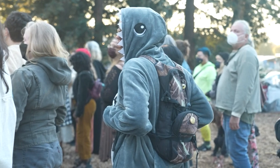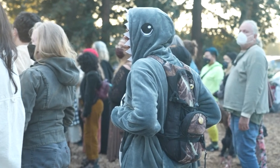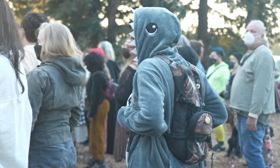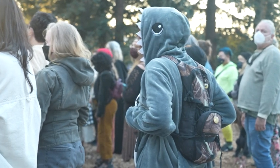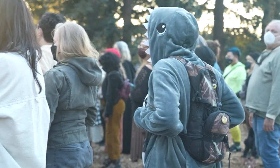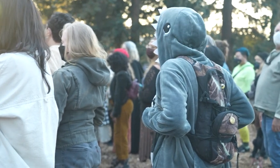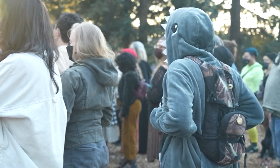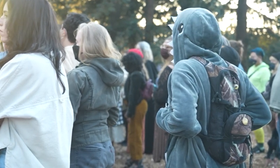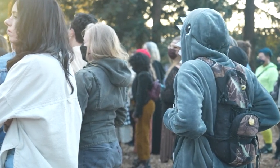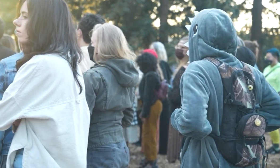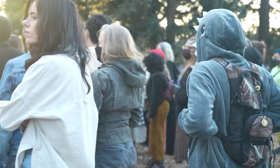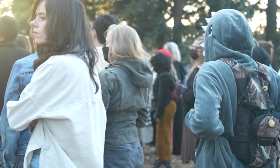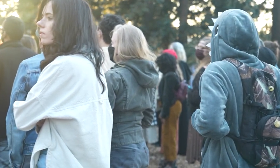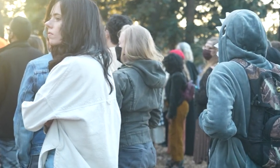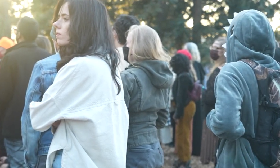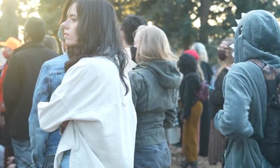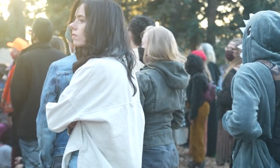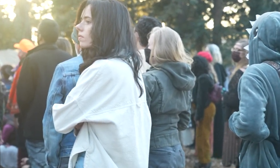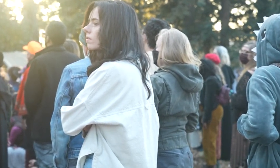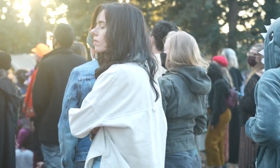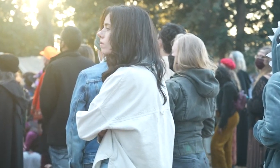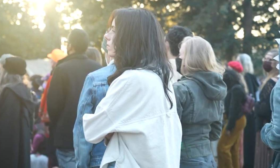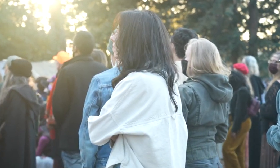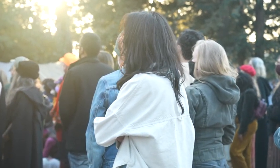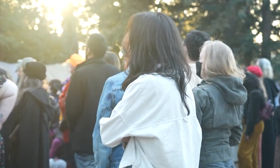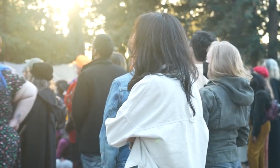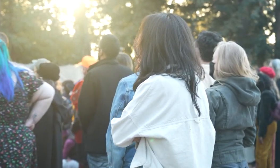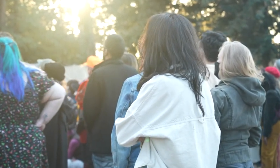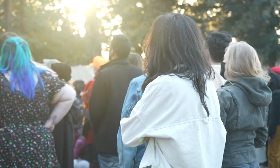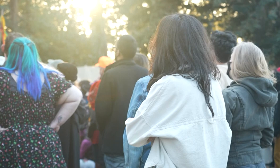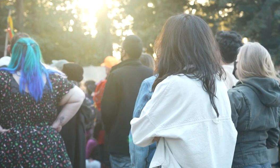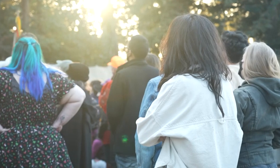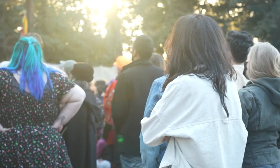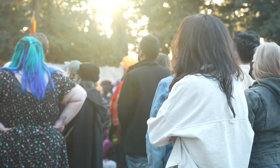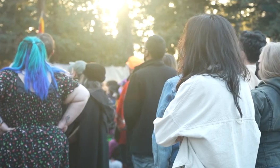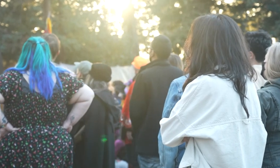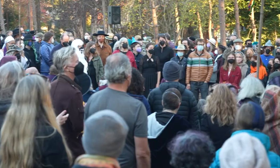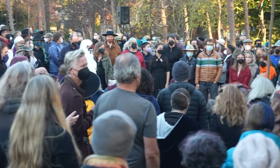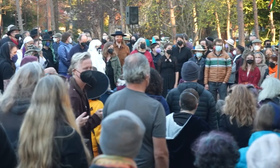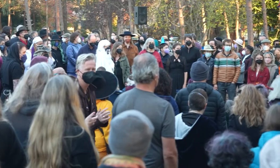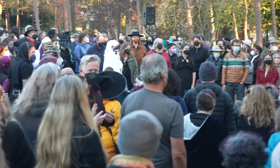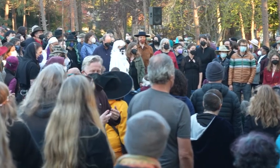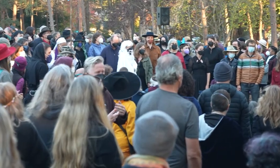The skies hides the sun.